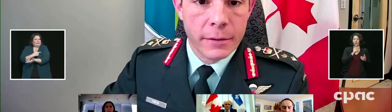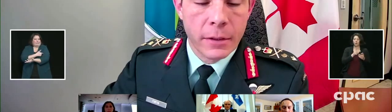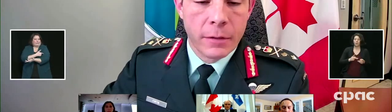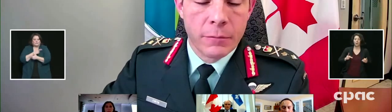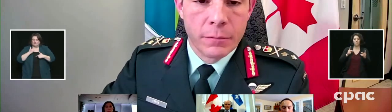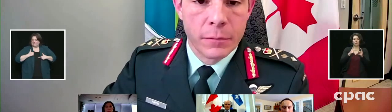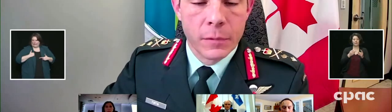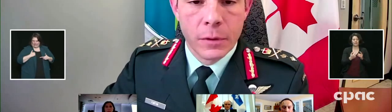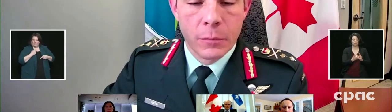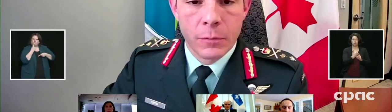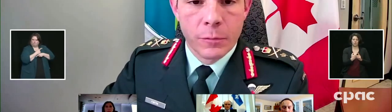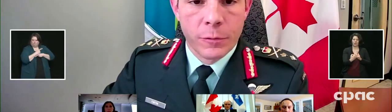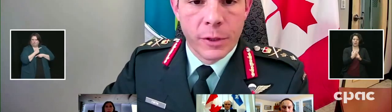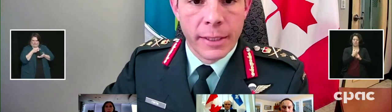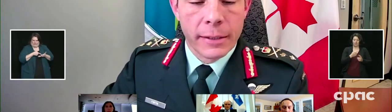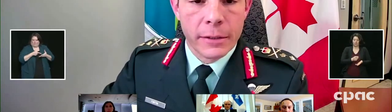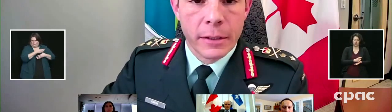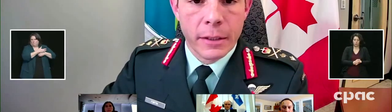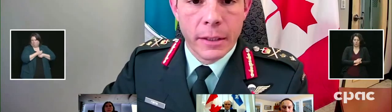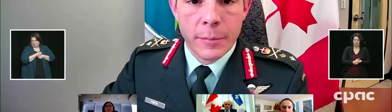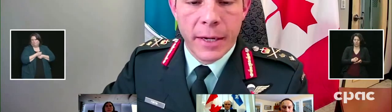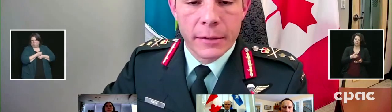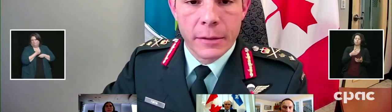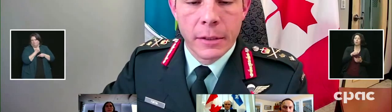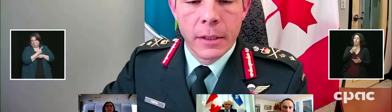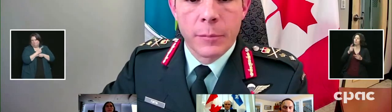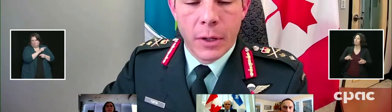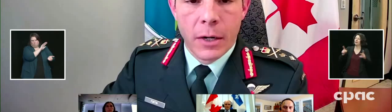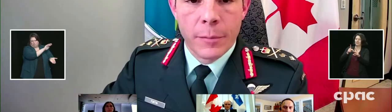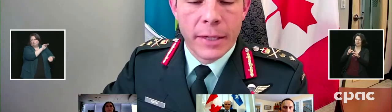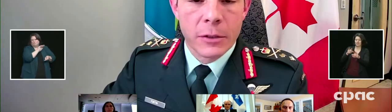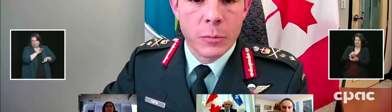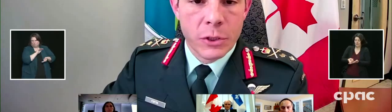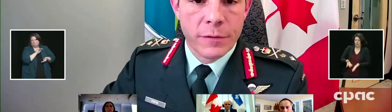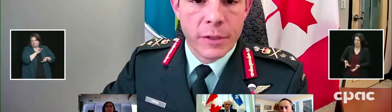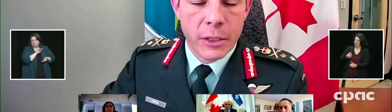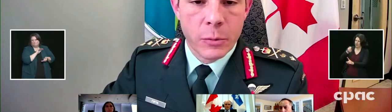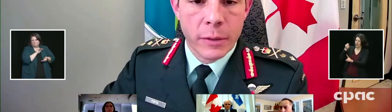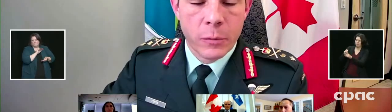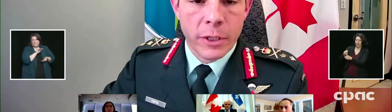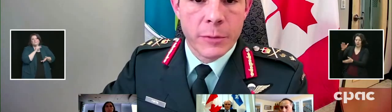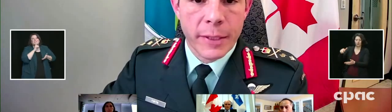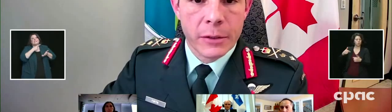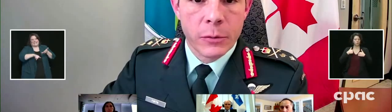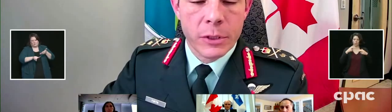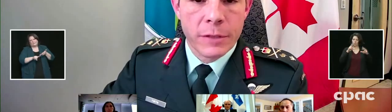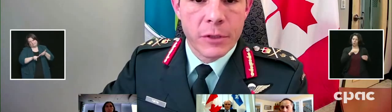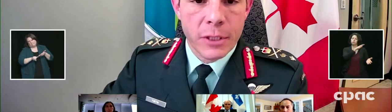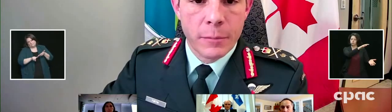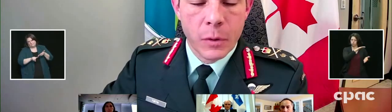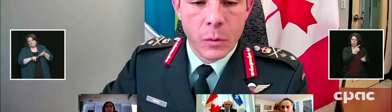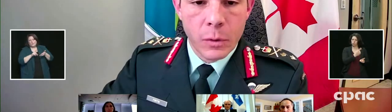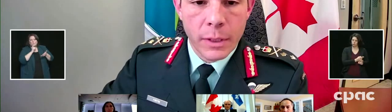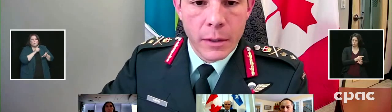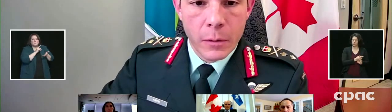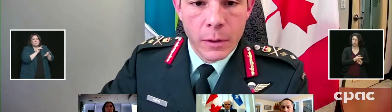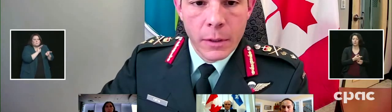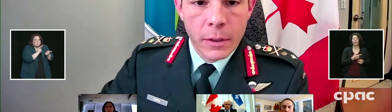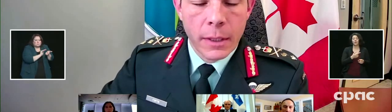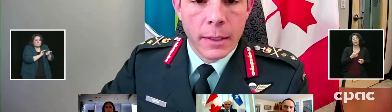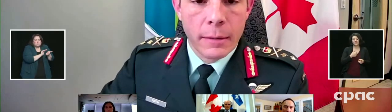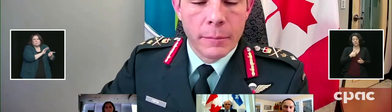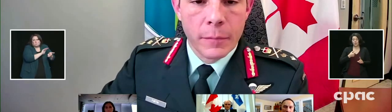not, very lightly impacted. Our impact is more severe next week. We're expecting to receive some. We're